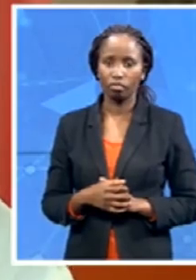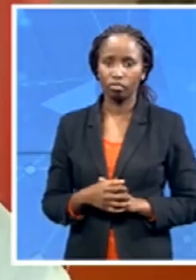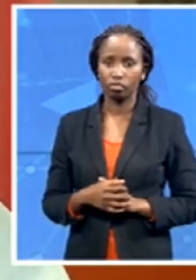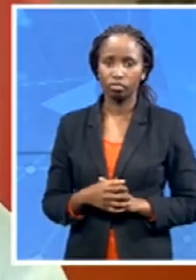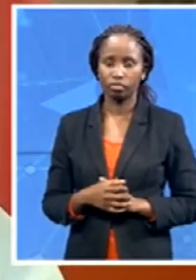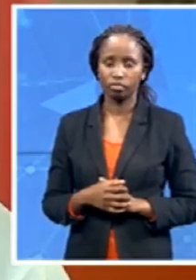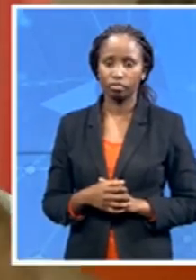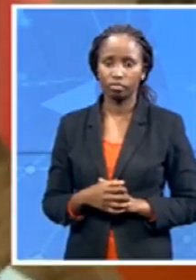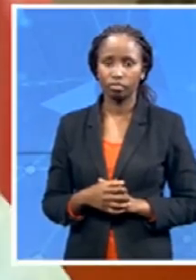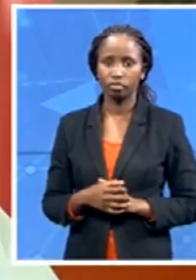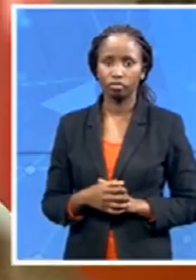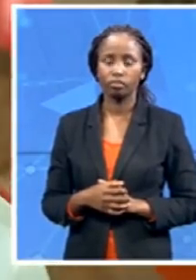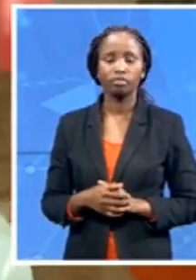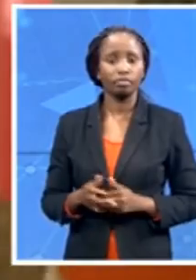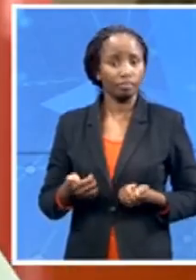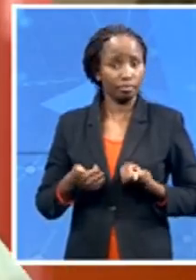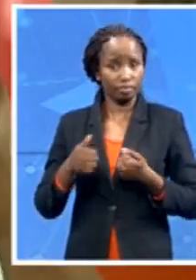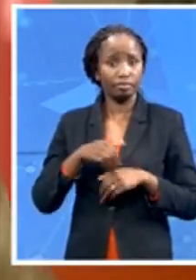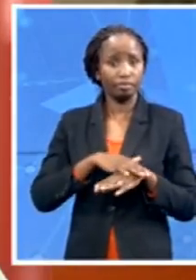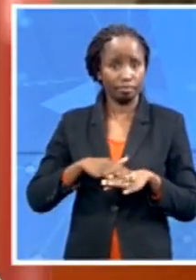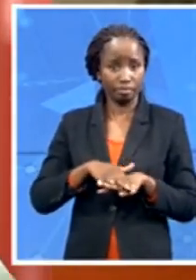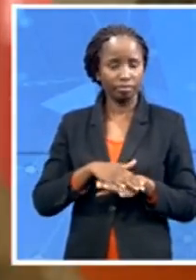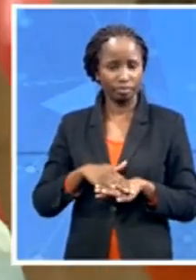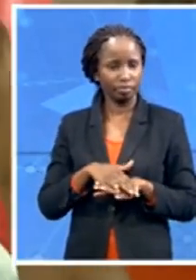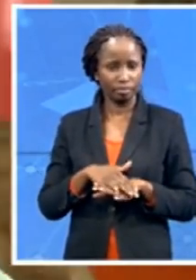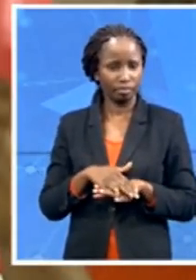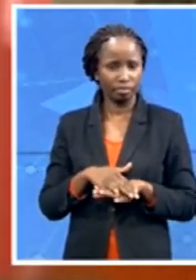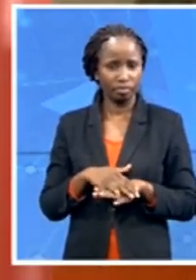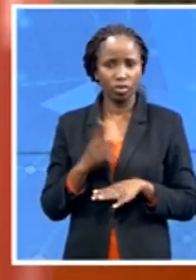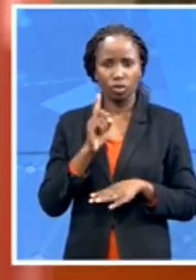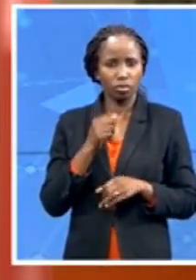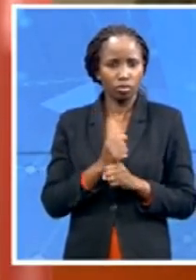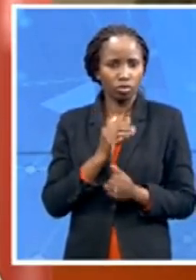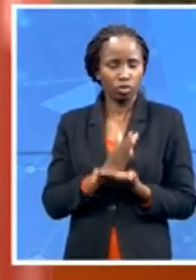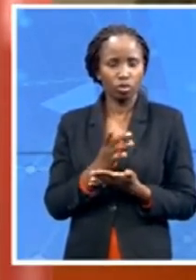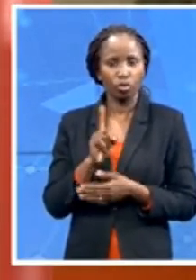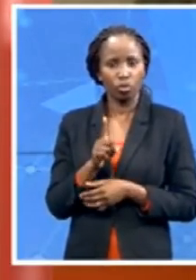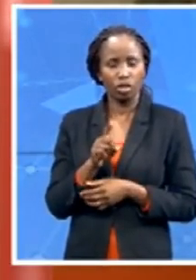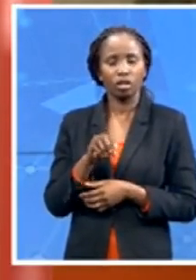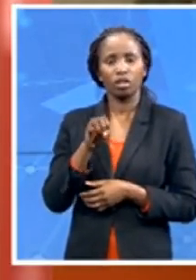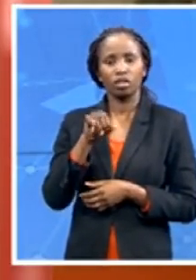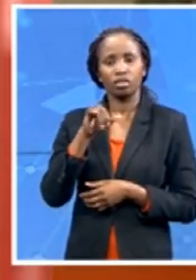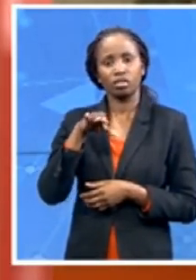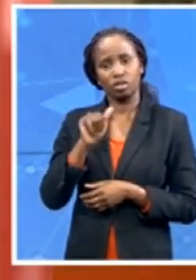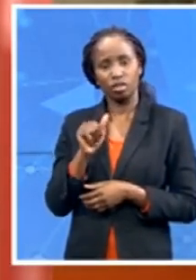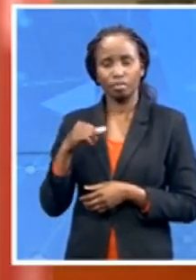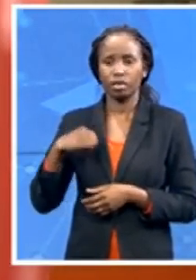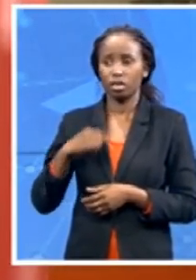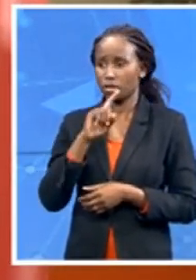Can you see the back to basics? What's going to ensure that Shabapumelelo Maspala is if we go back to basics, we interact with the